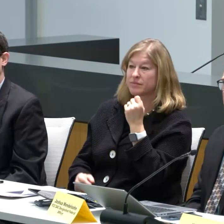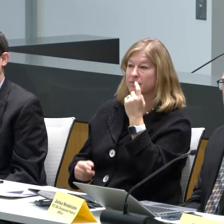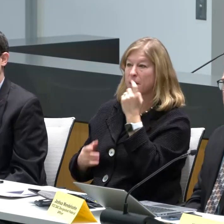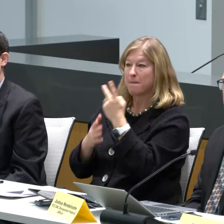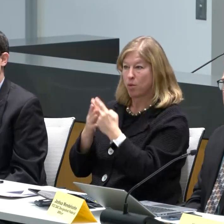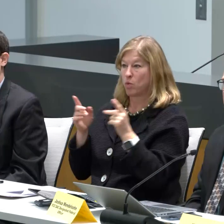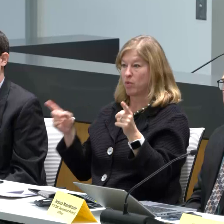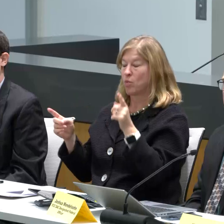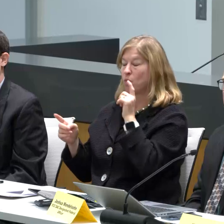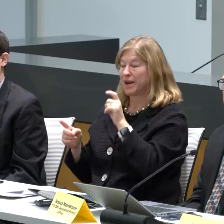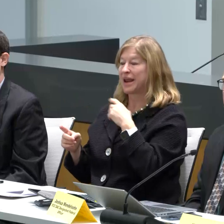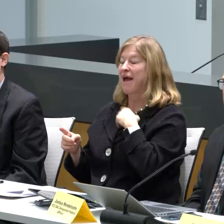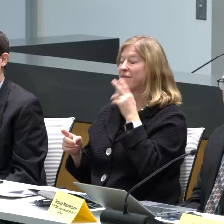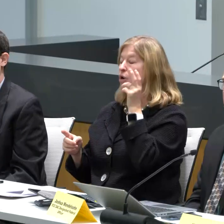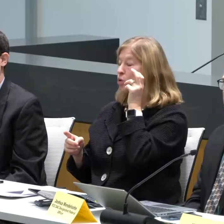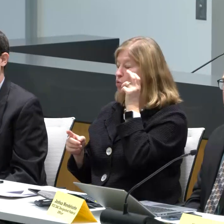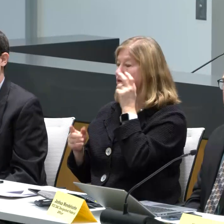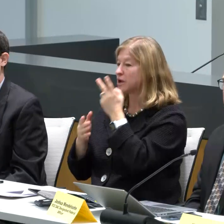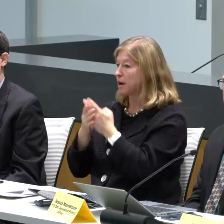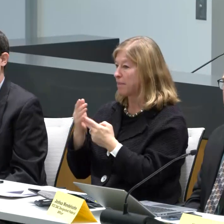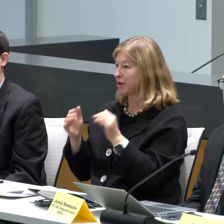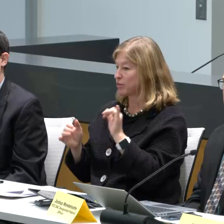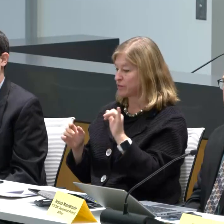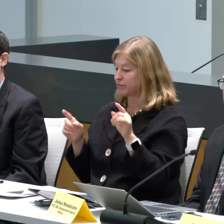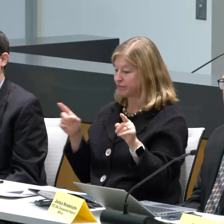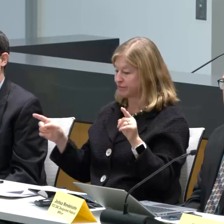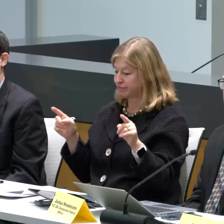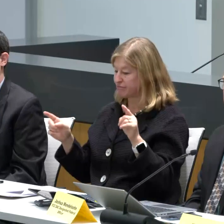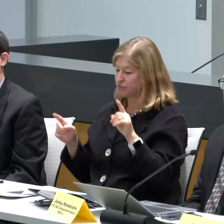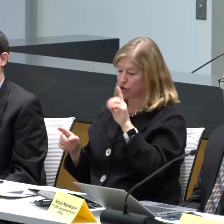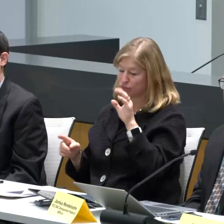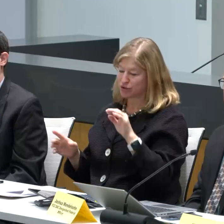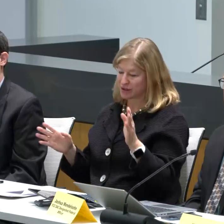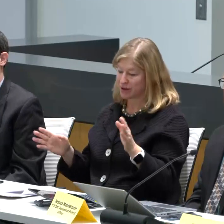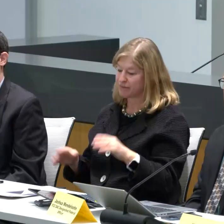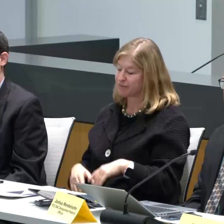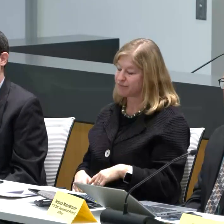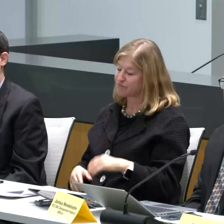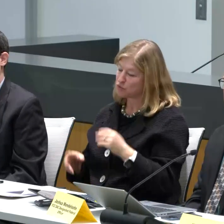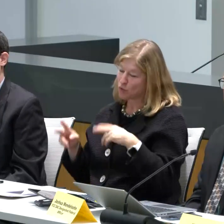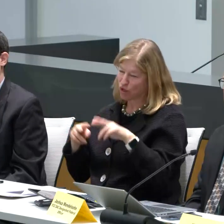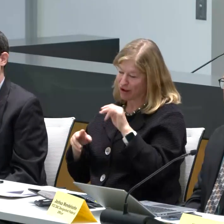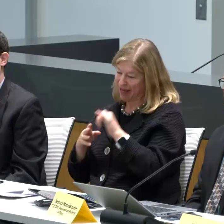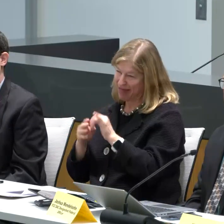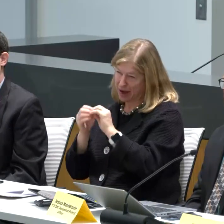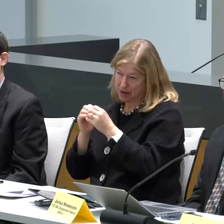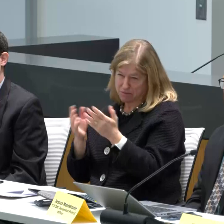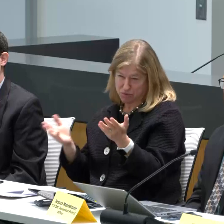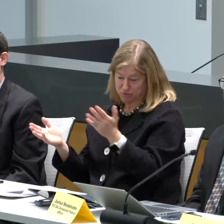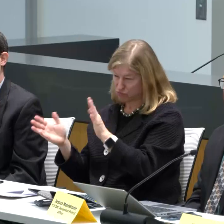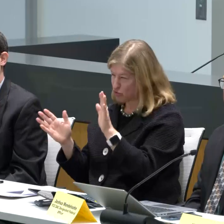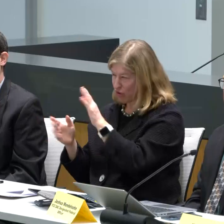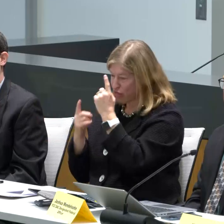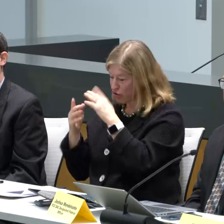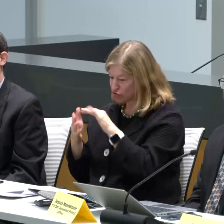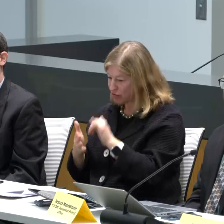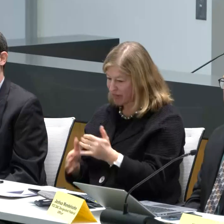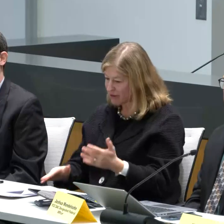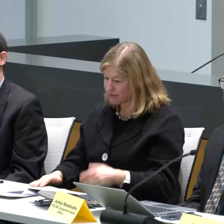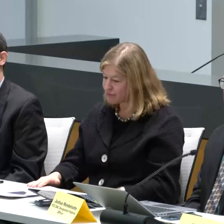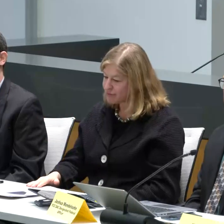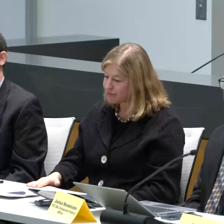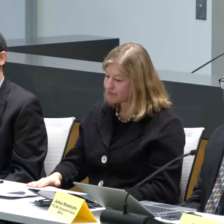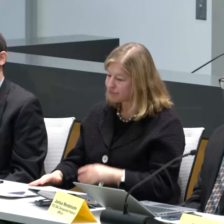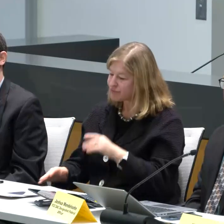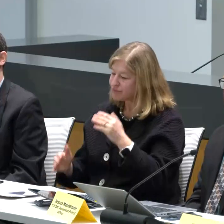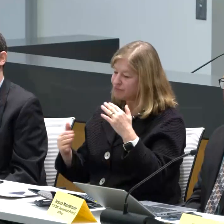coupling. Keeping in mind that both will have acoustic coupling requirements for 100%. So taking a look